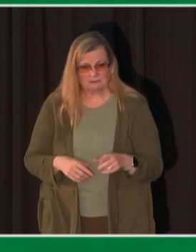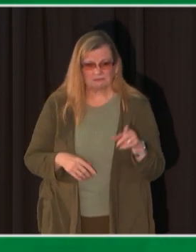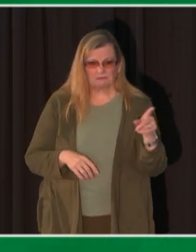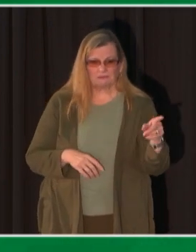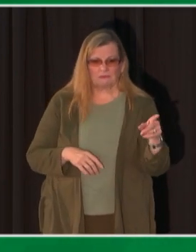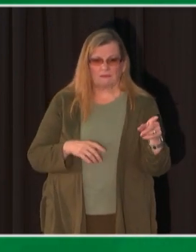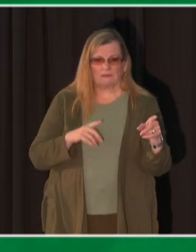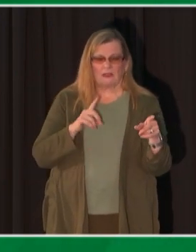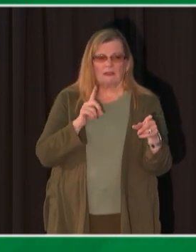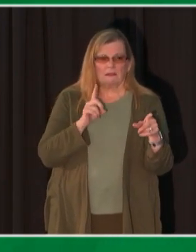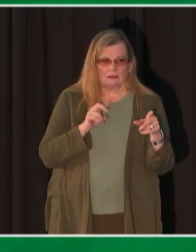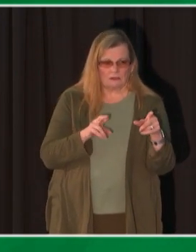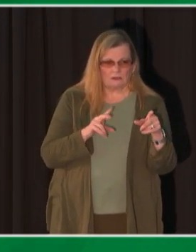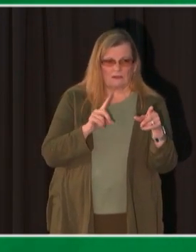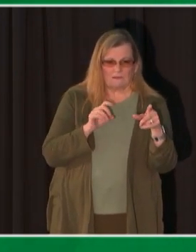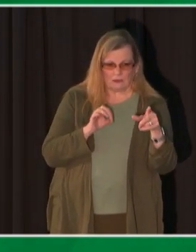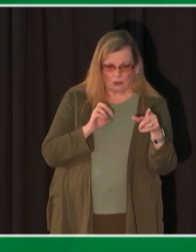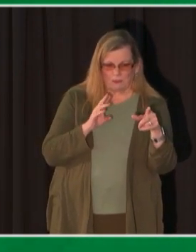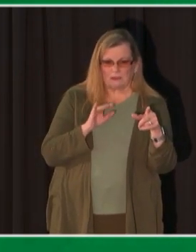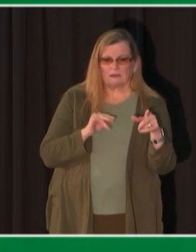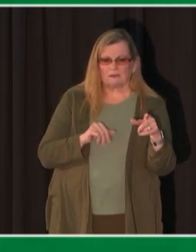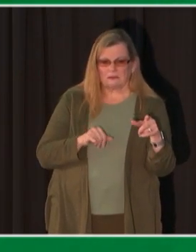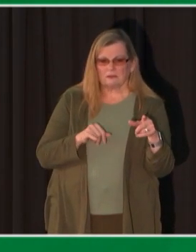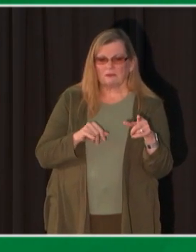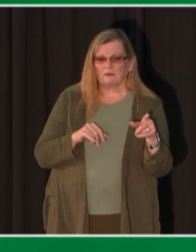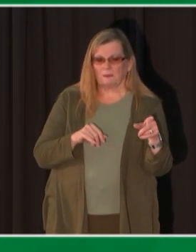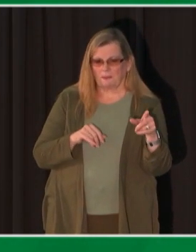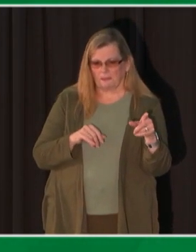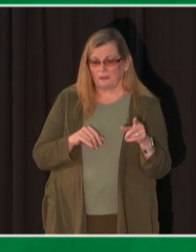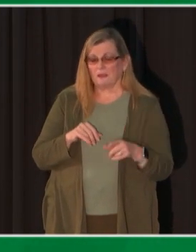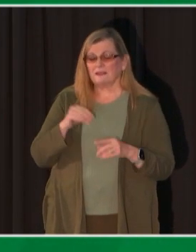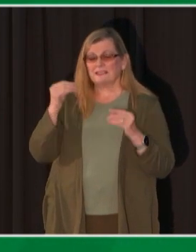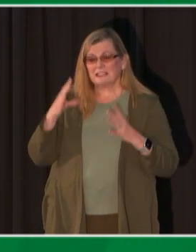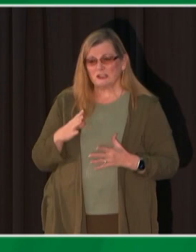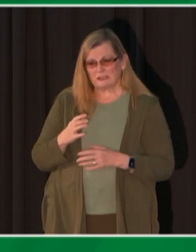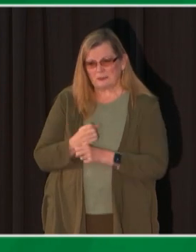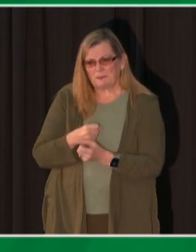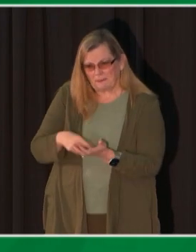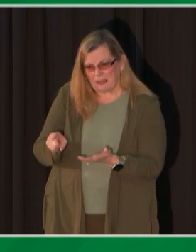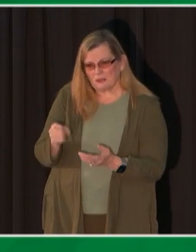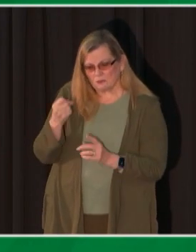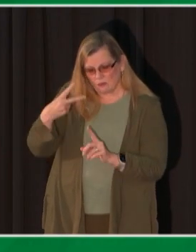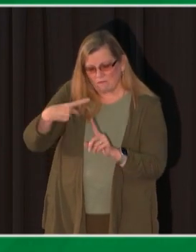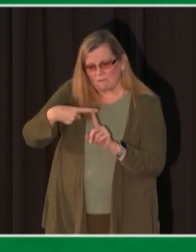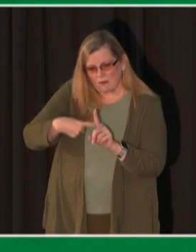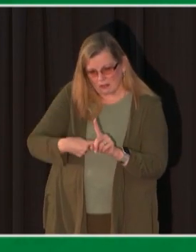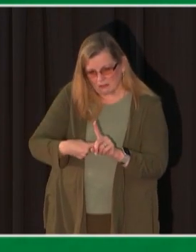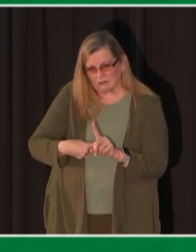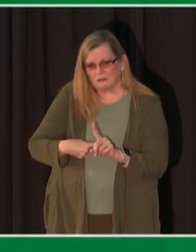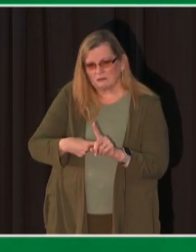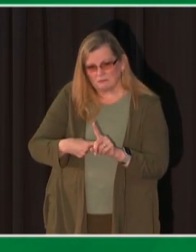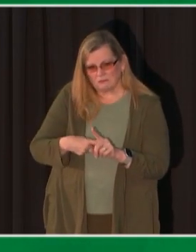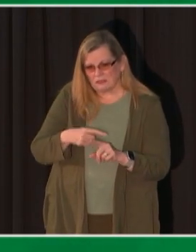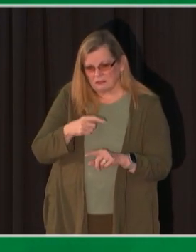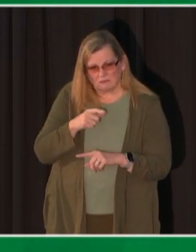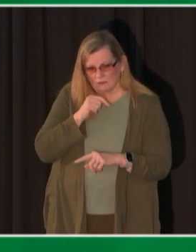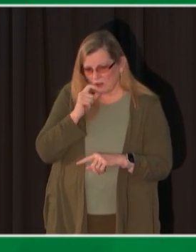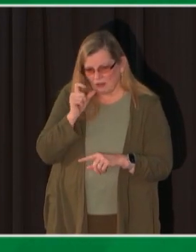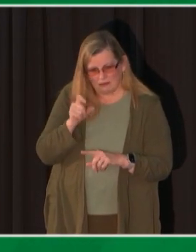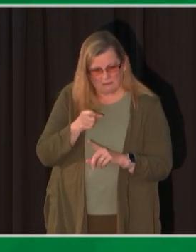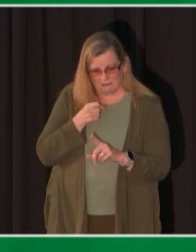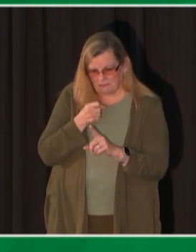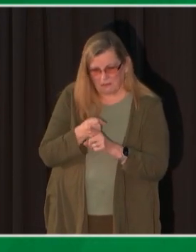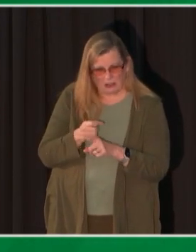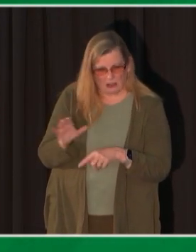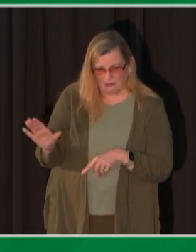on a 12-month distribution, and so we don't believe that this would have any impact on any of their